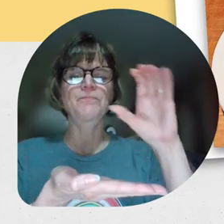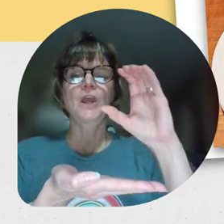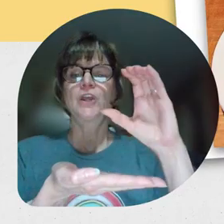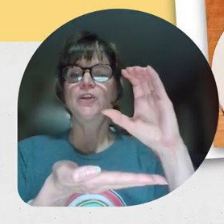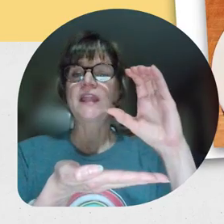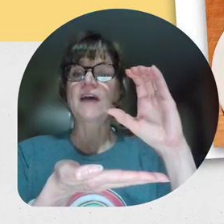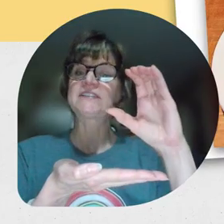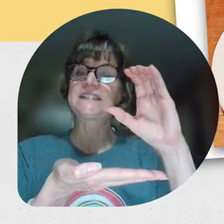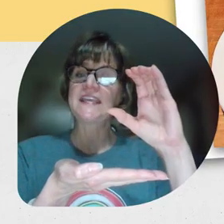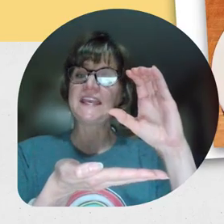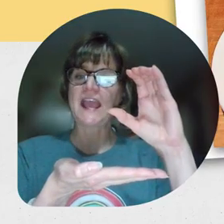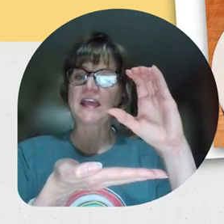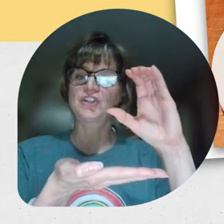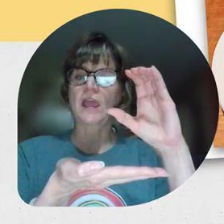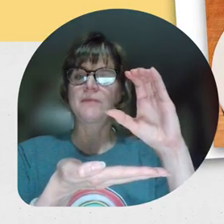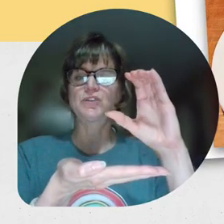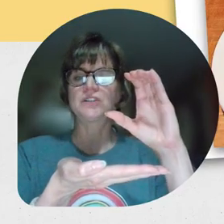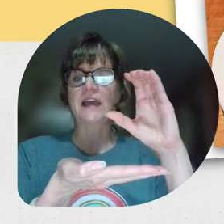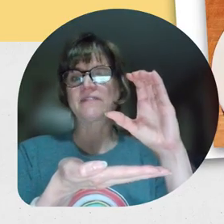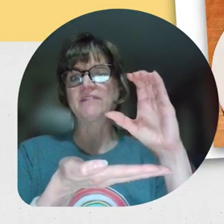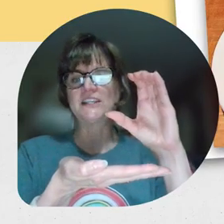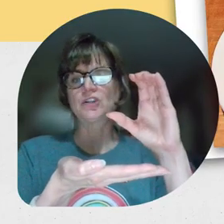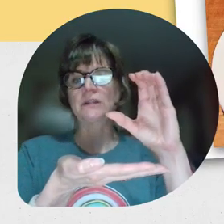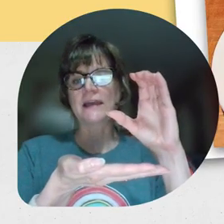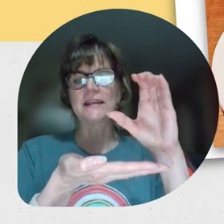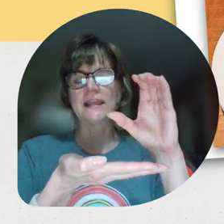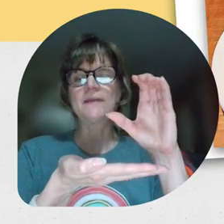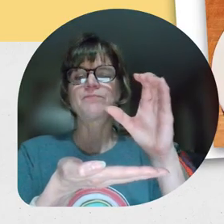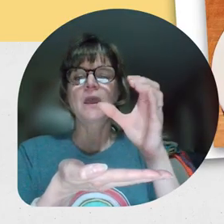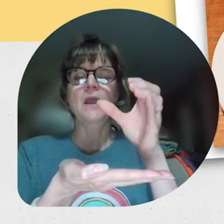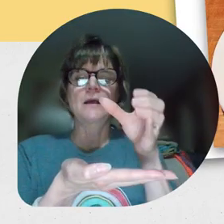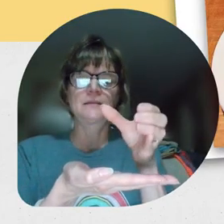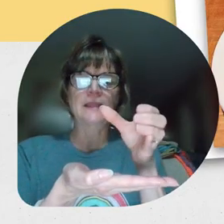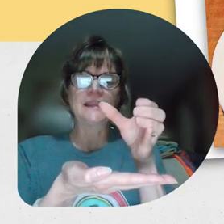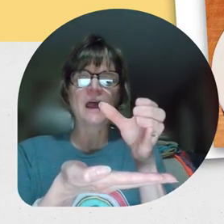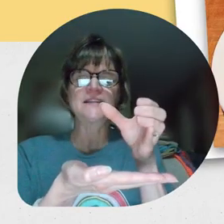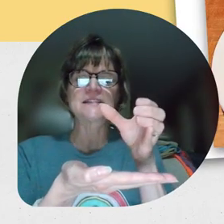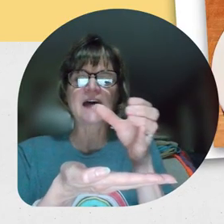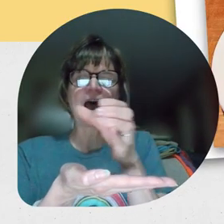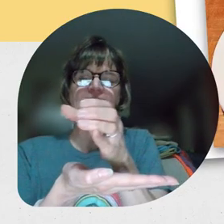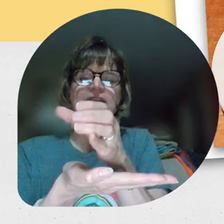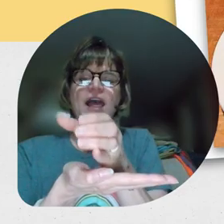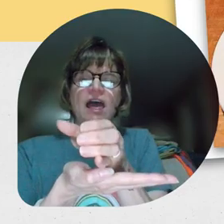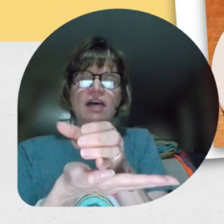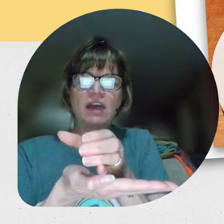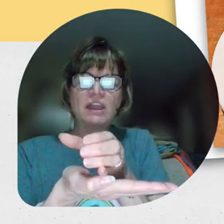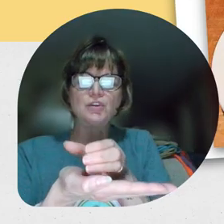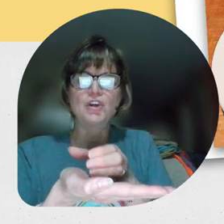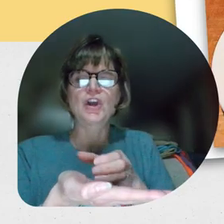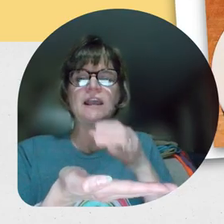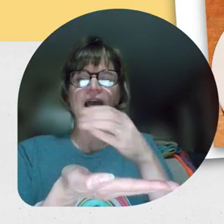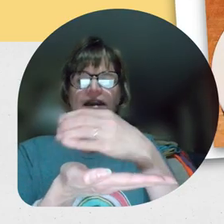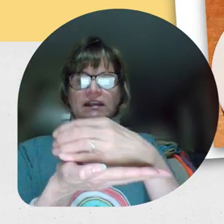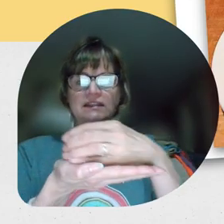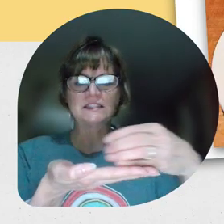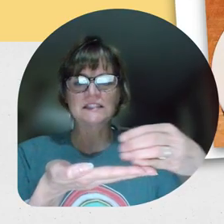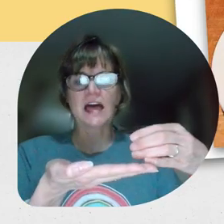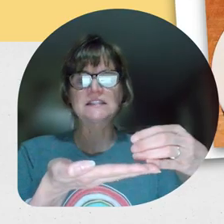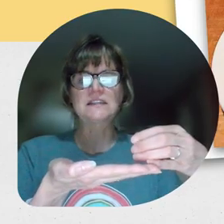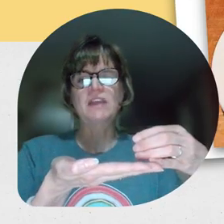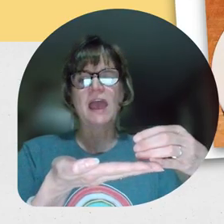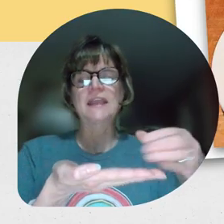up. You can have a C hand shape, which is kind of initializing it, laying on its side, and then you're cutting